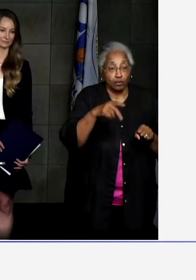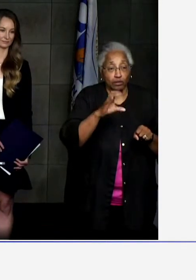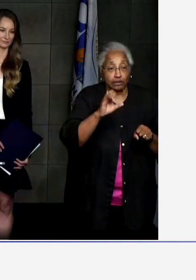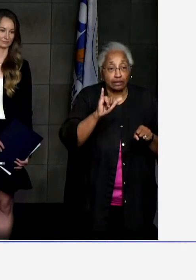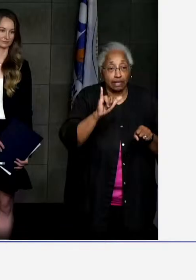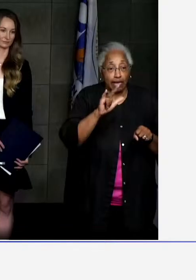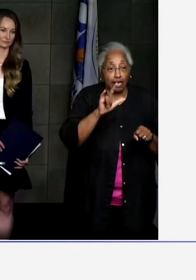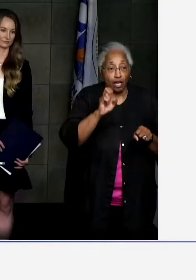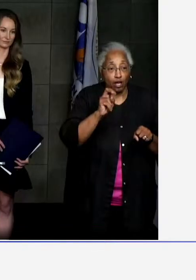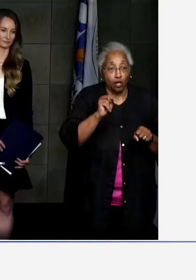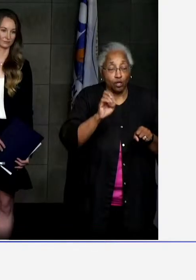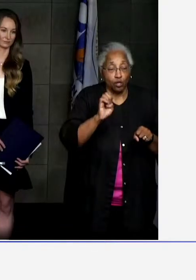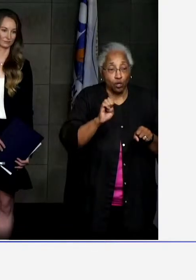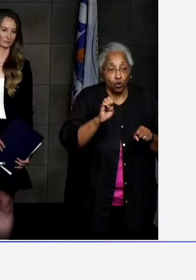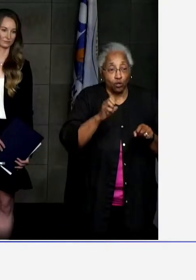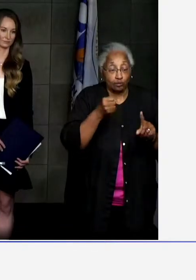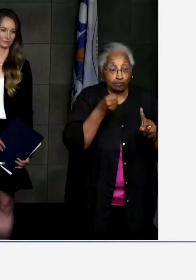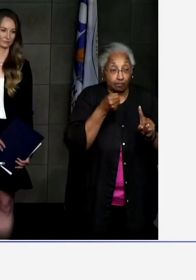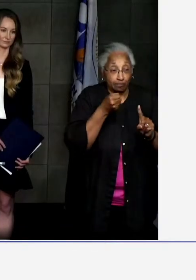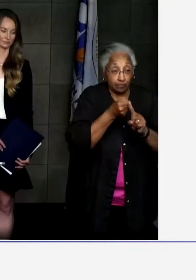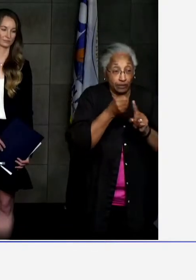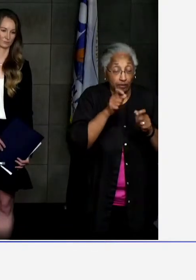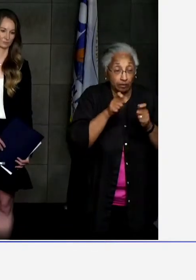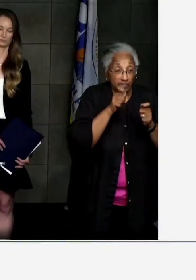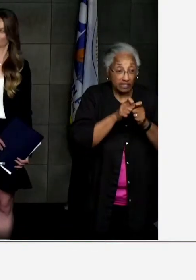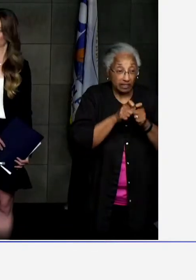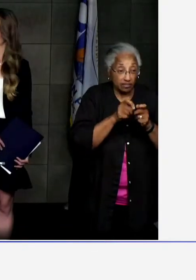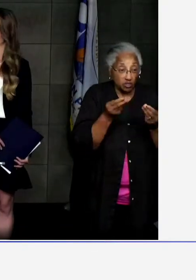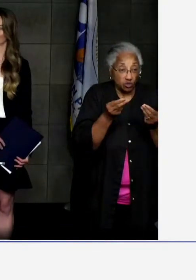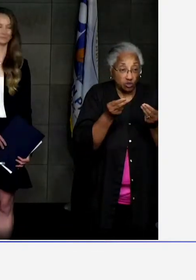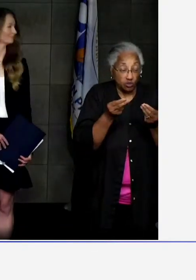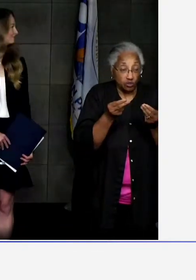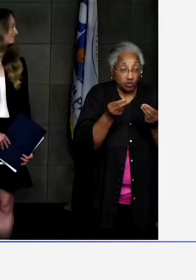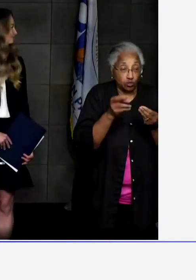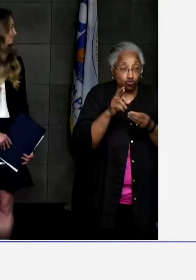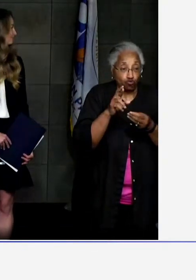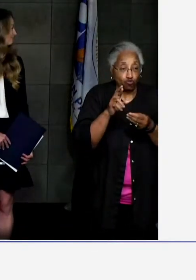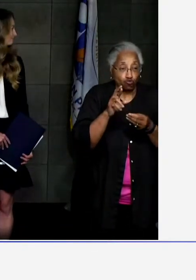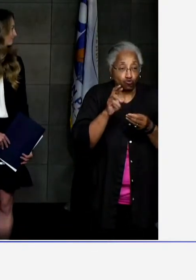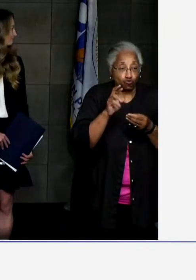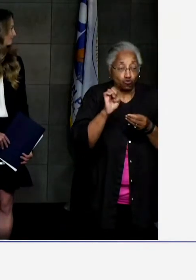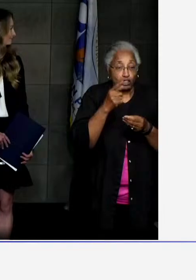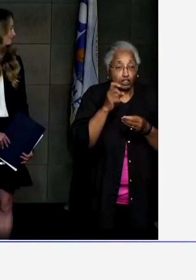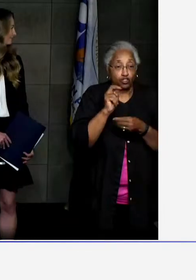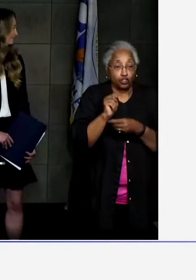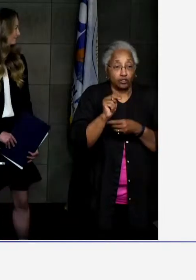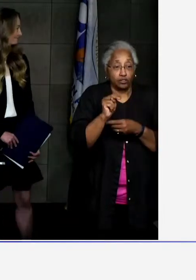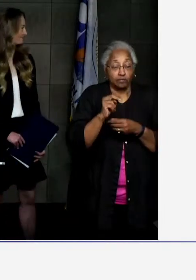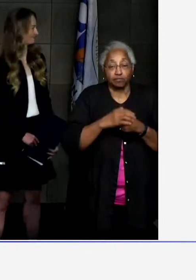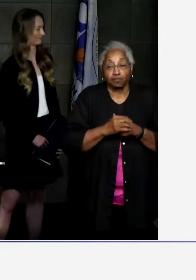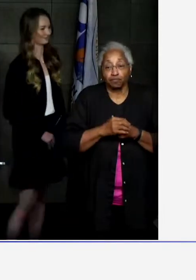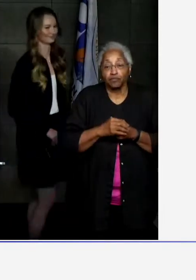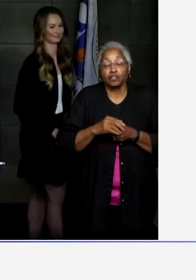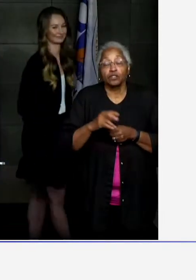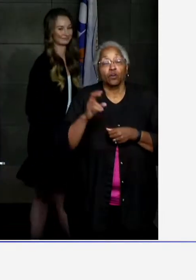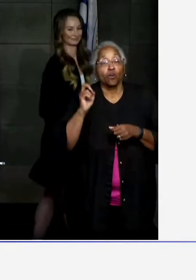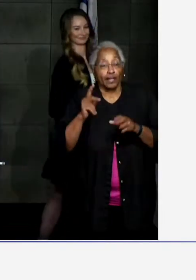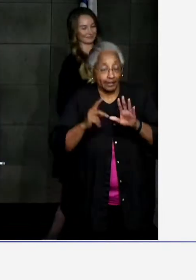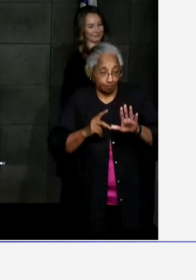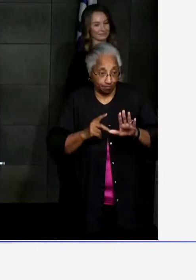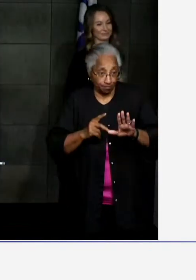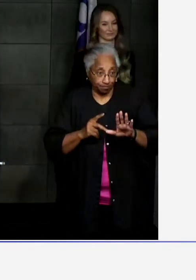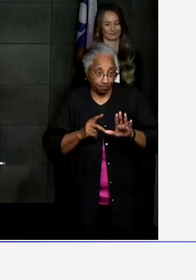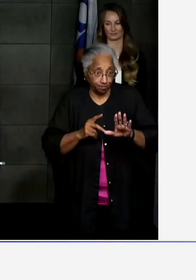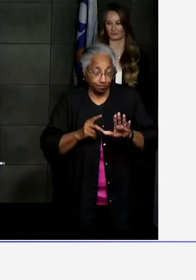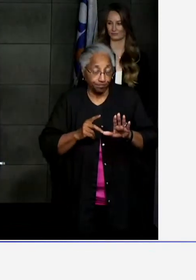region in the country or in a U.S. territory. I'll start it, and Matt's the expert. Look, these outlooks